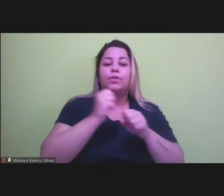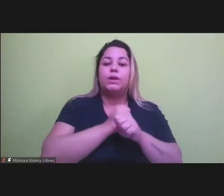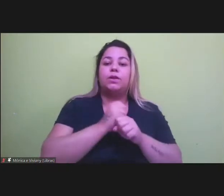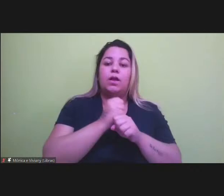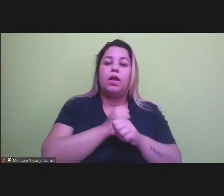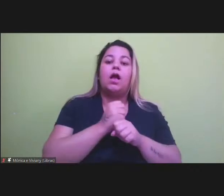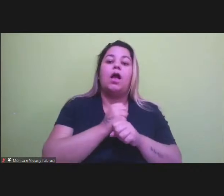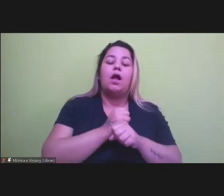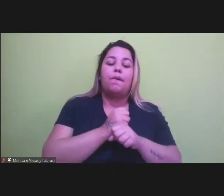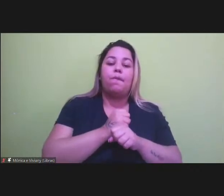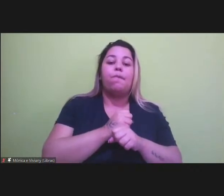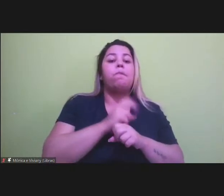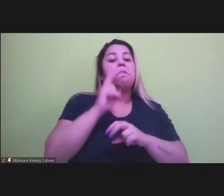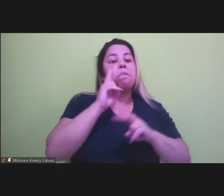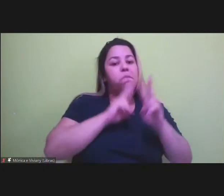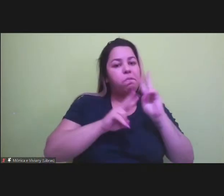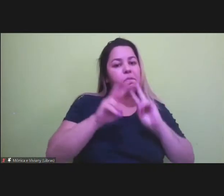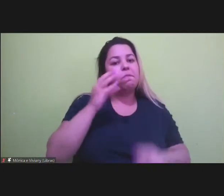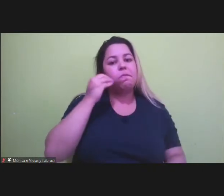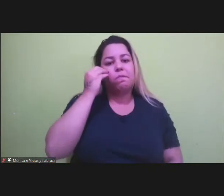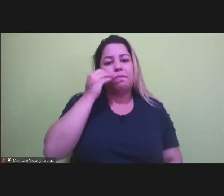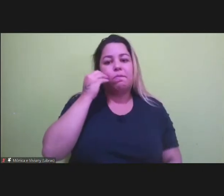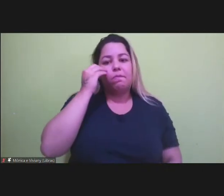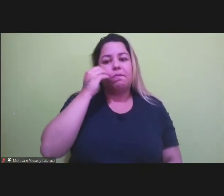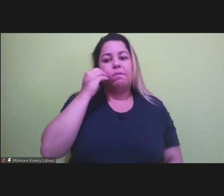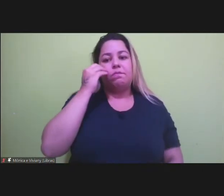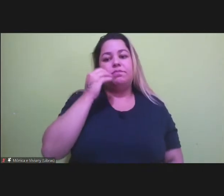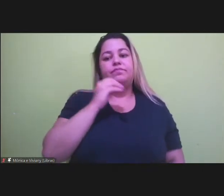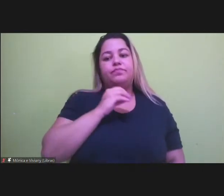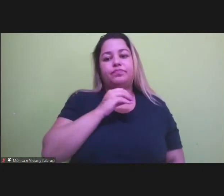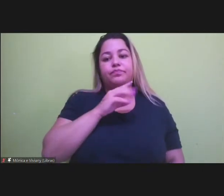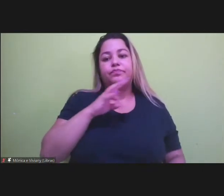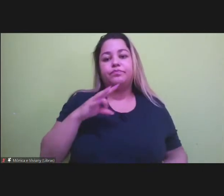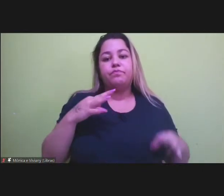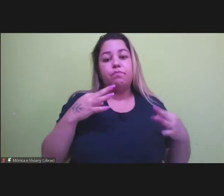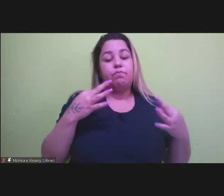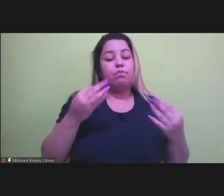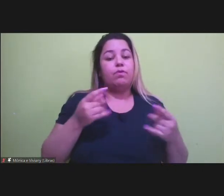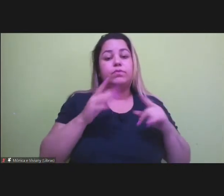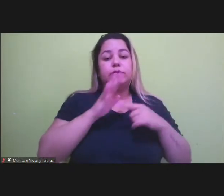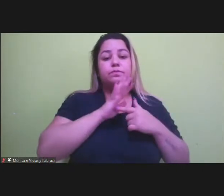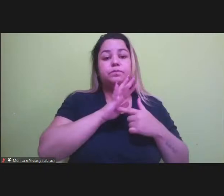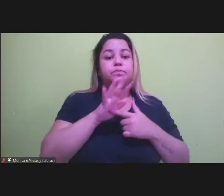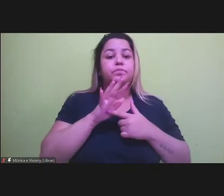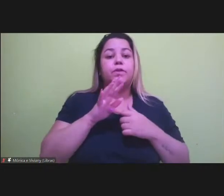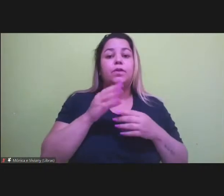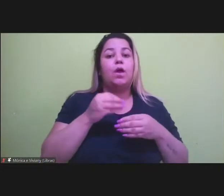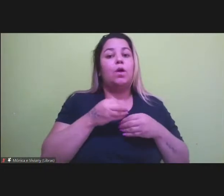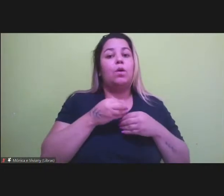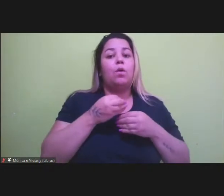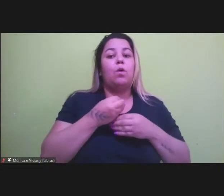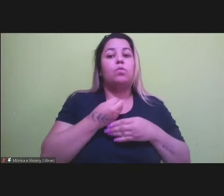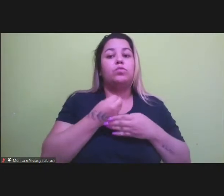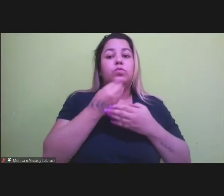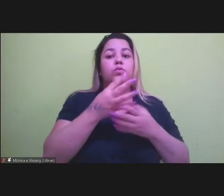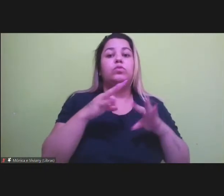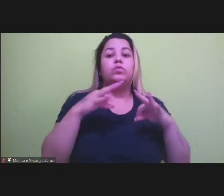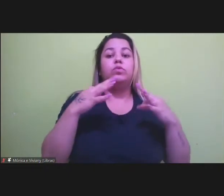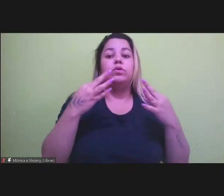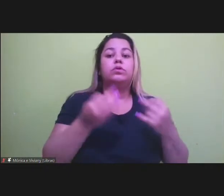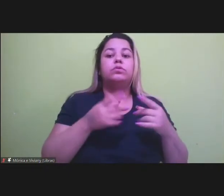year, in the end of last year. So it's good to see the experiences and everything you bring, all